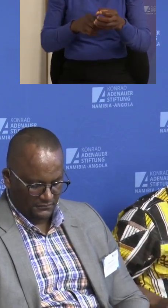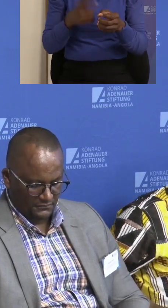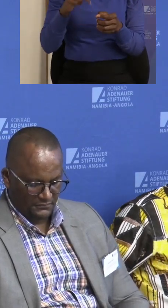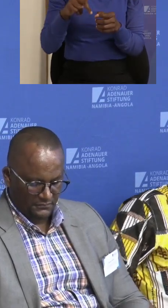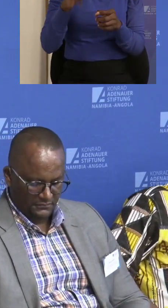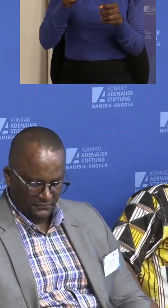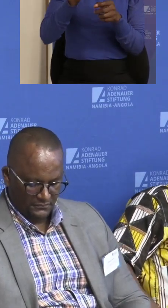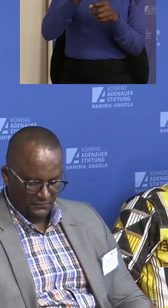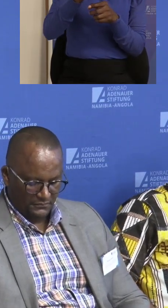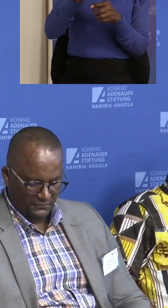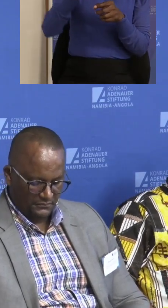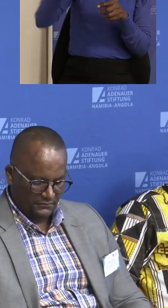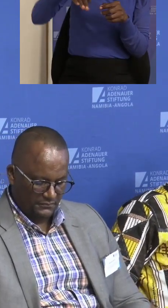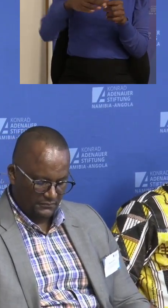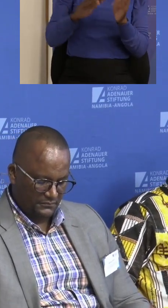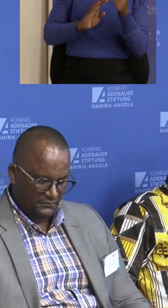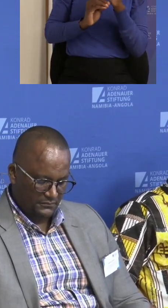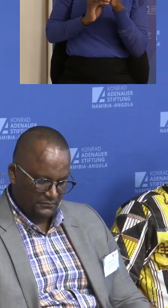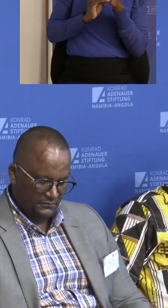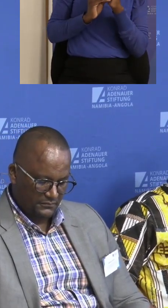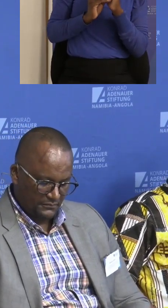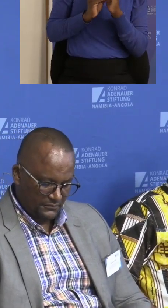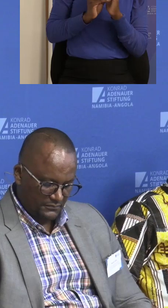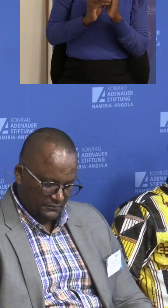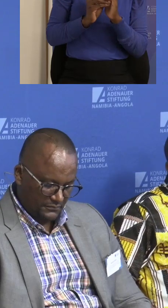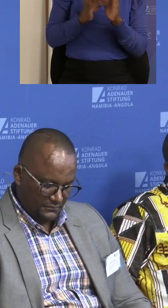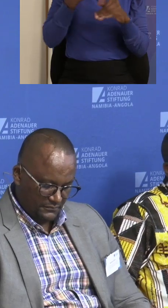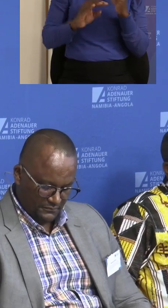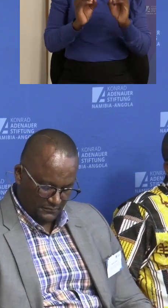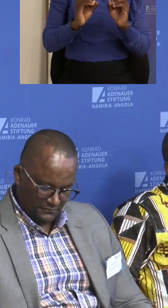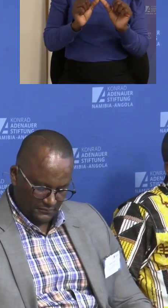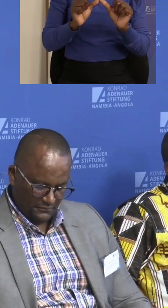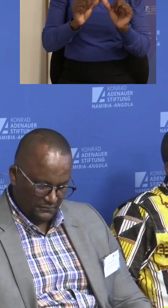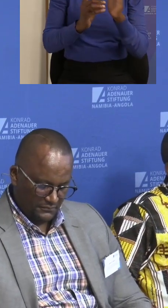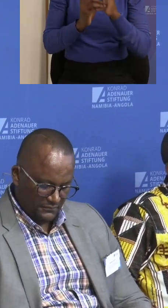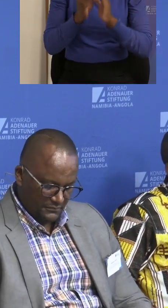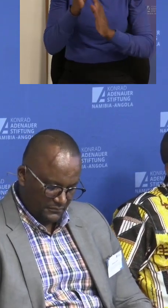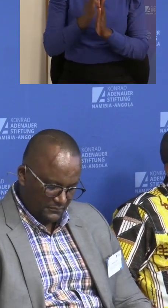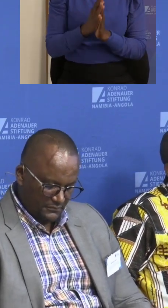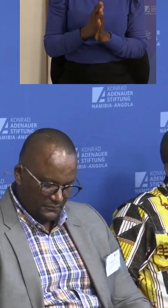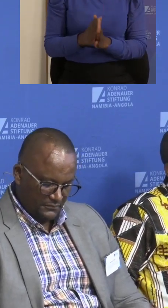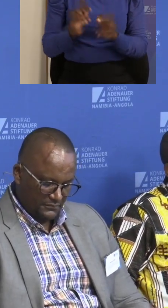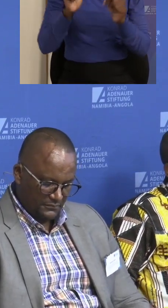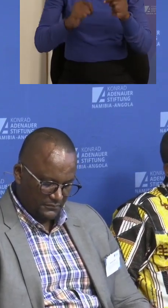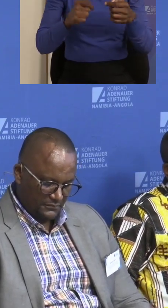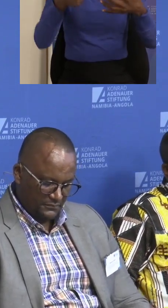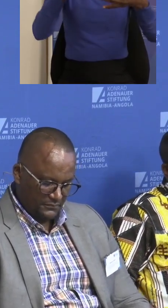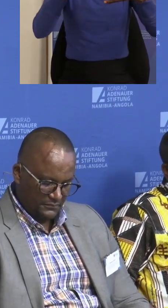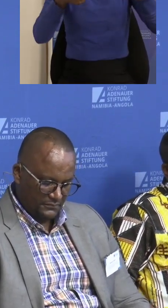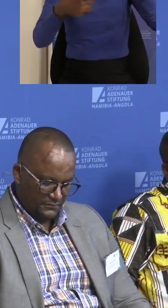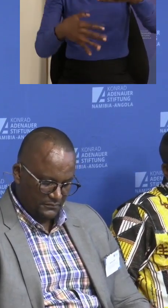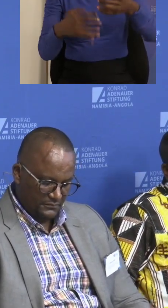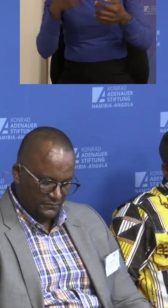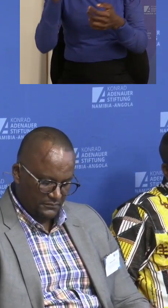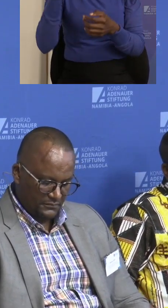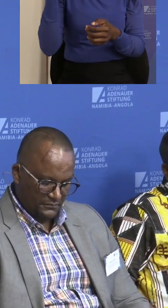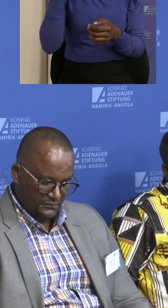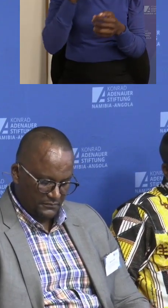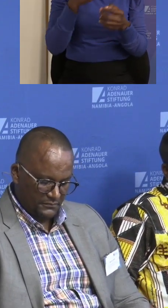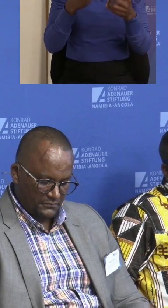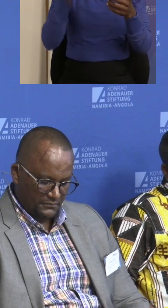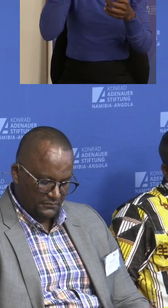of development. Well, this list of complaints, I'm sure that within this discussion we will find more points to